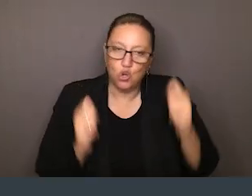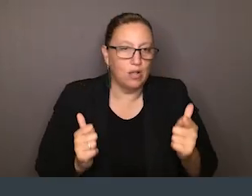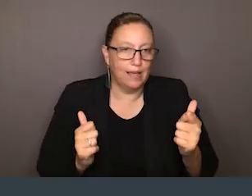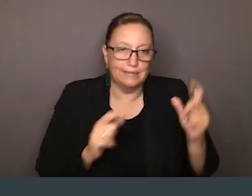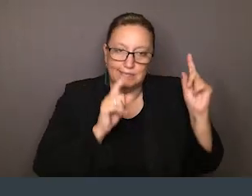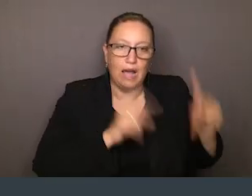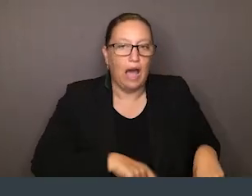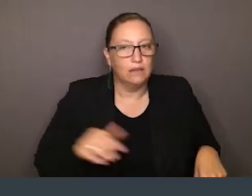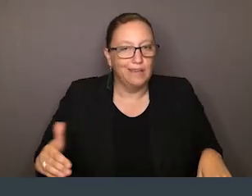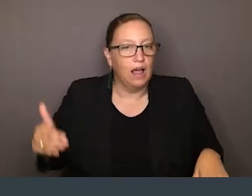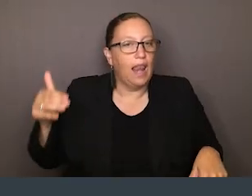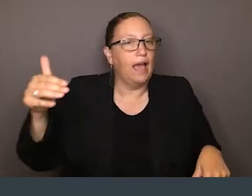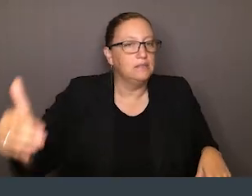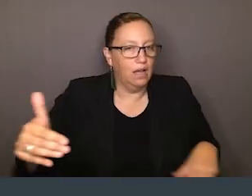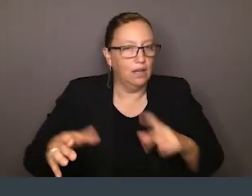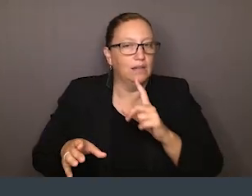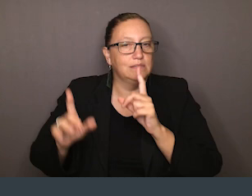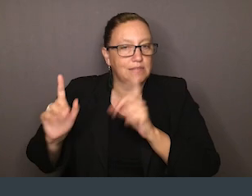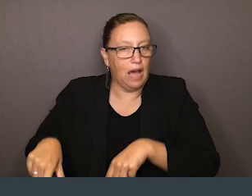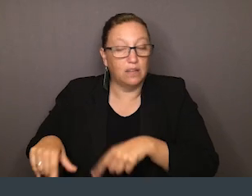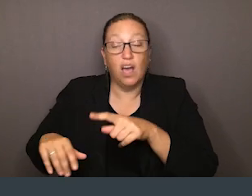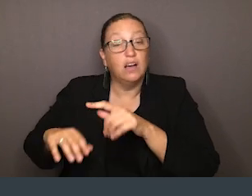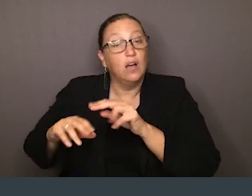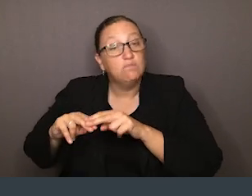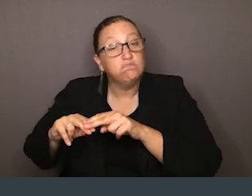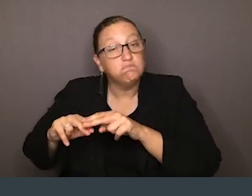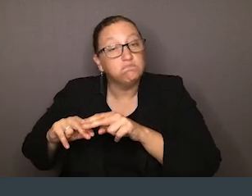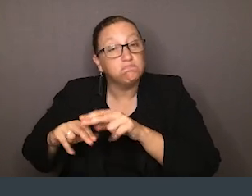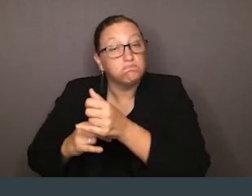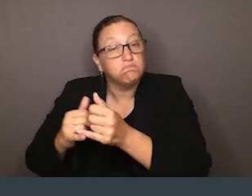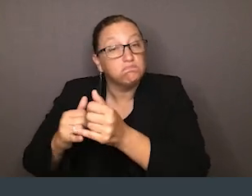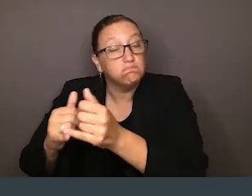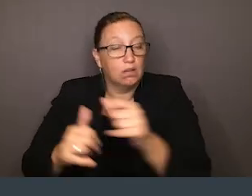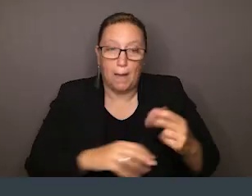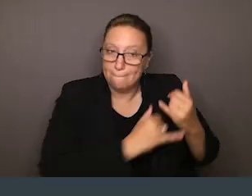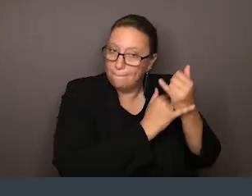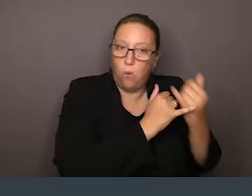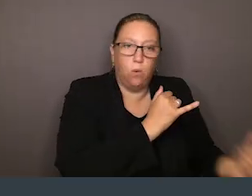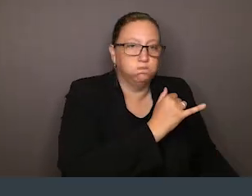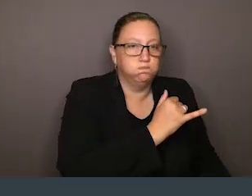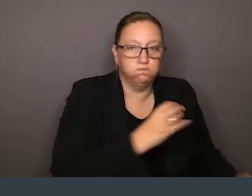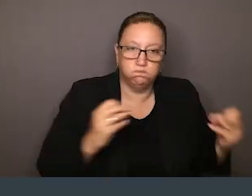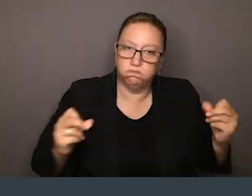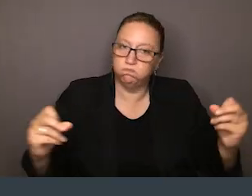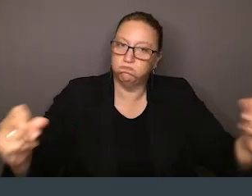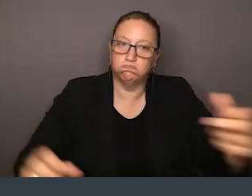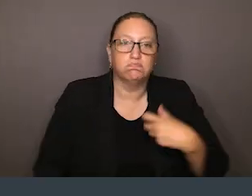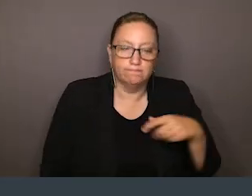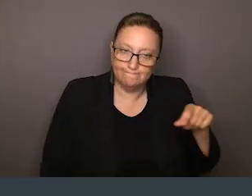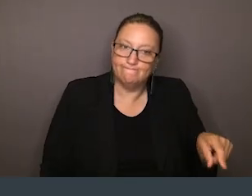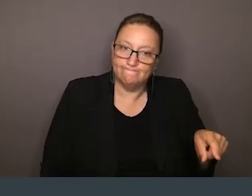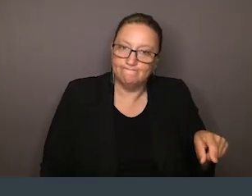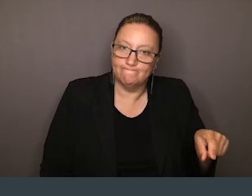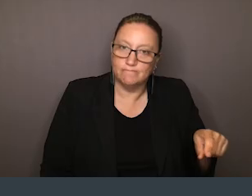with intellectual disability and seemed to accelerate at a much greater rate with age.